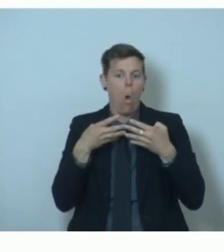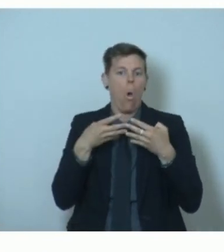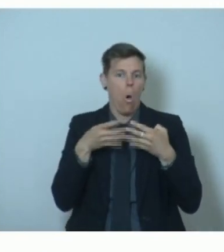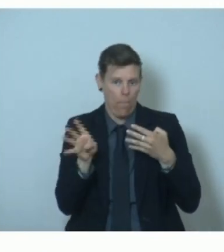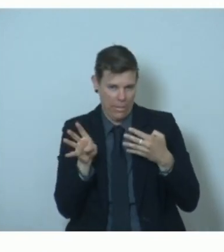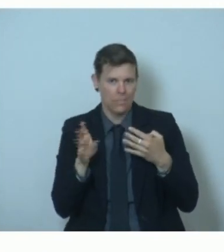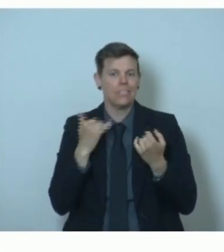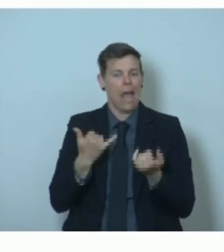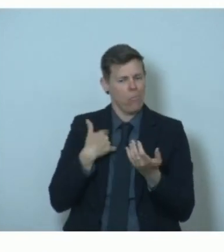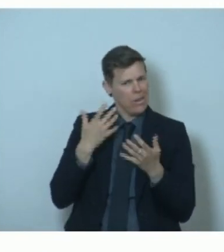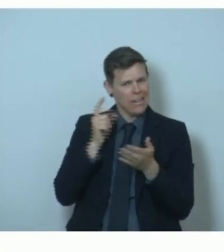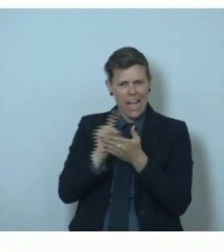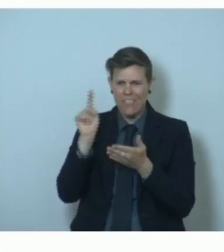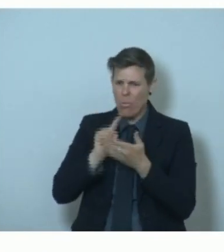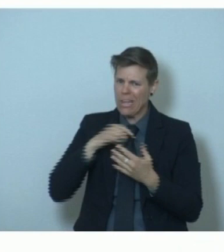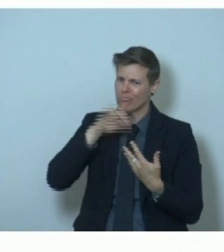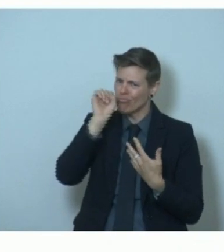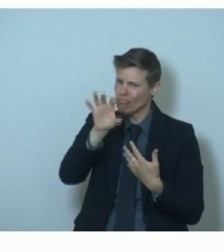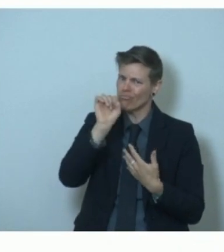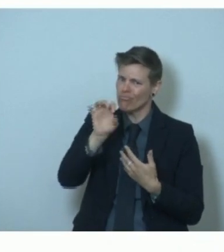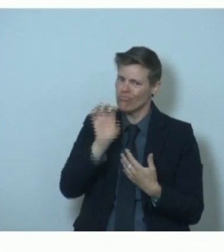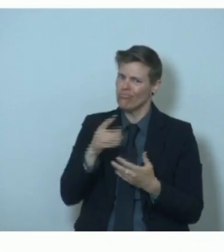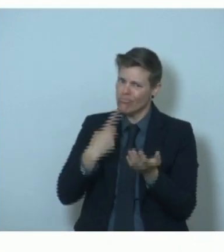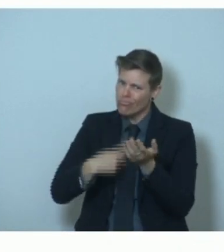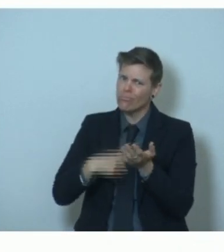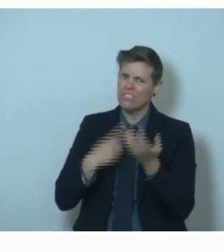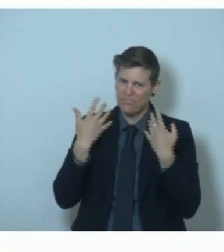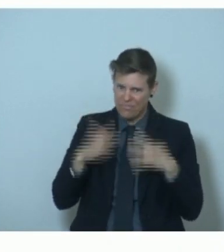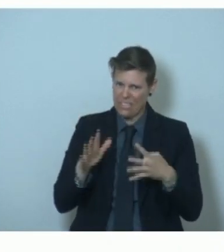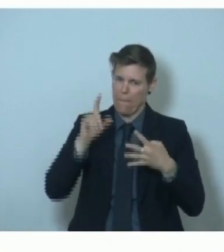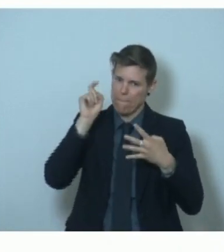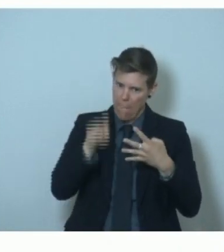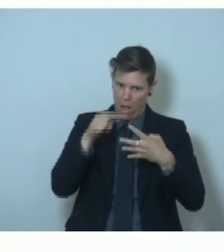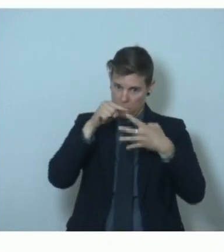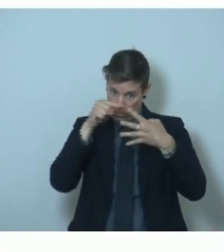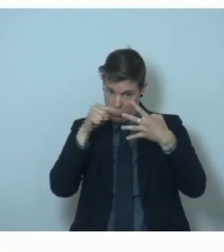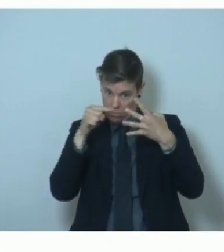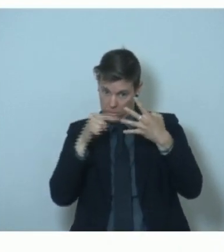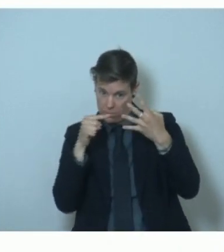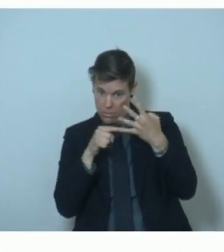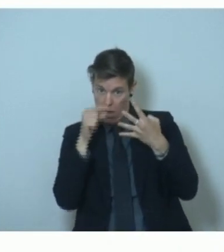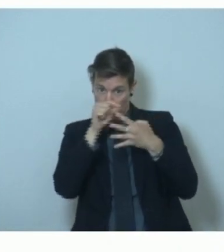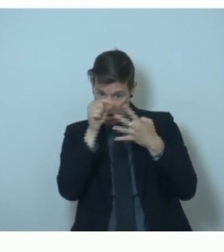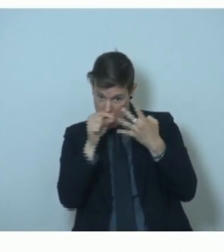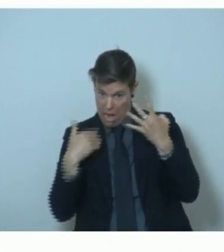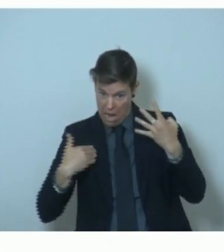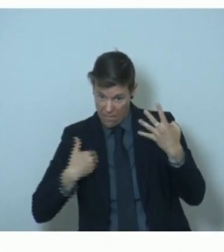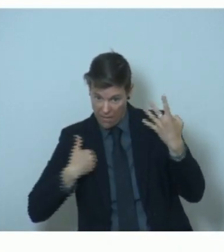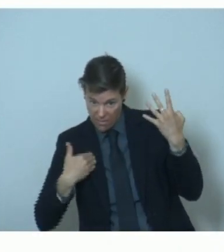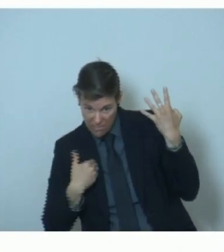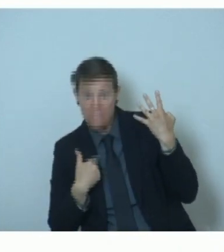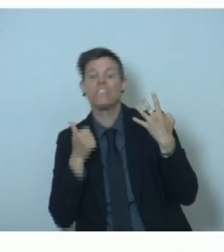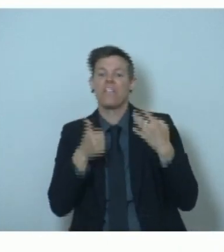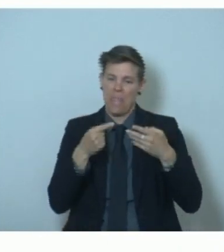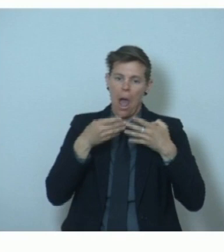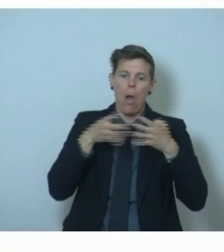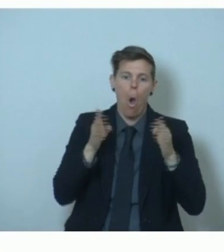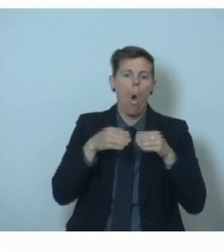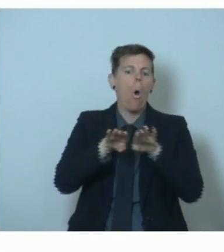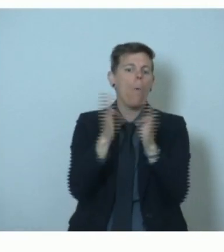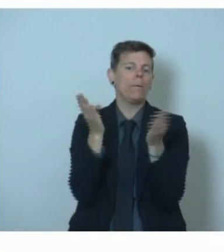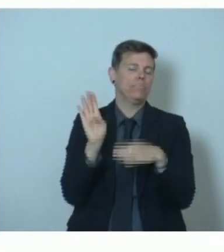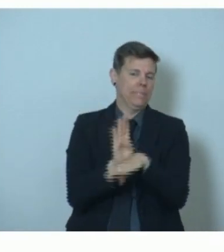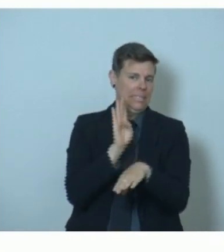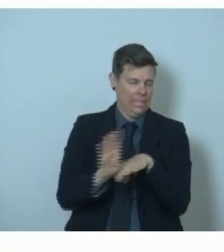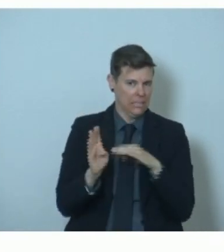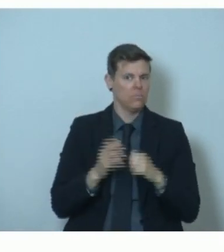move forward. One thing I'd like to remind people that's particularly relevant right now is you can see that we're actually below our target for the whole state for the